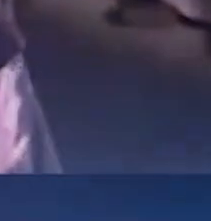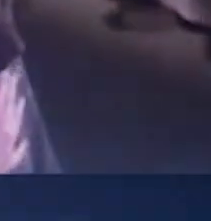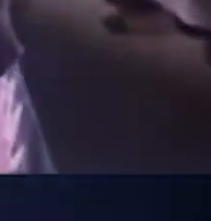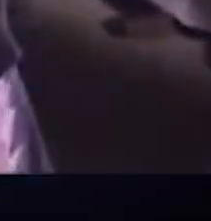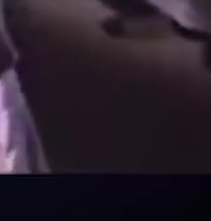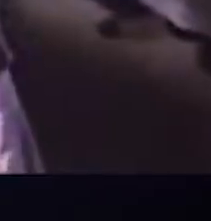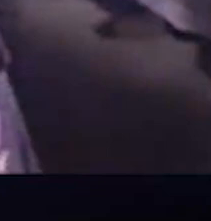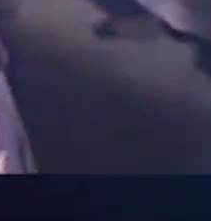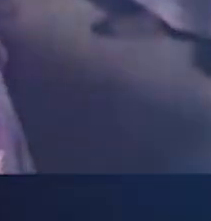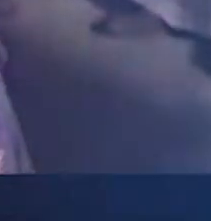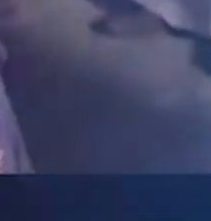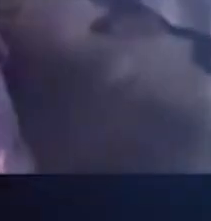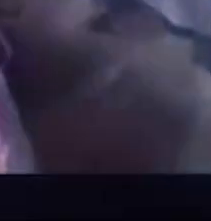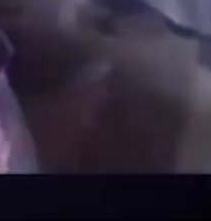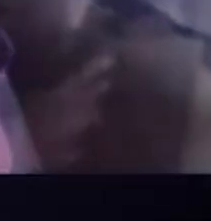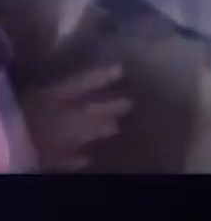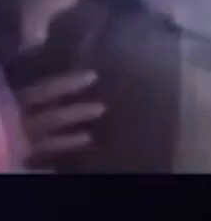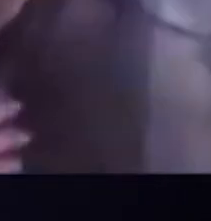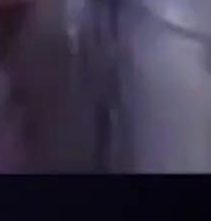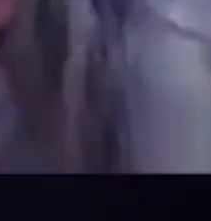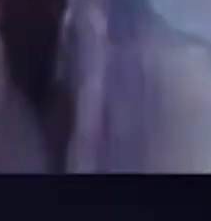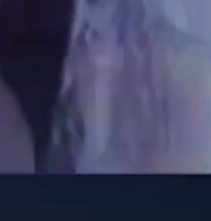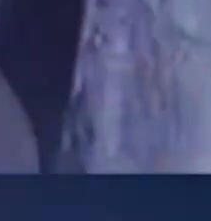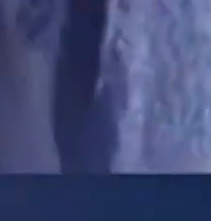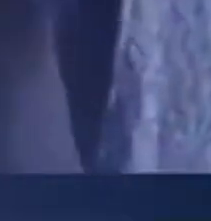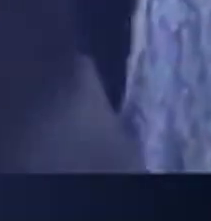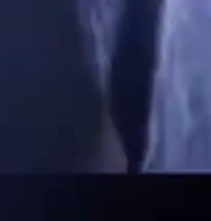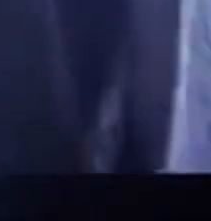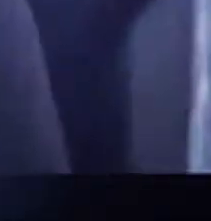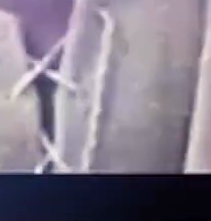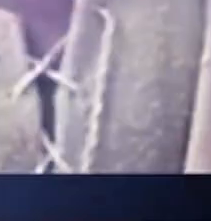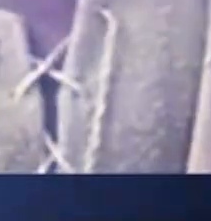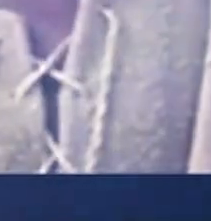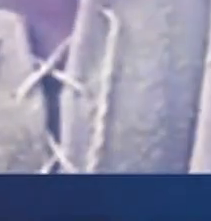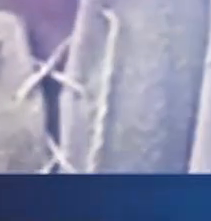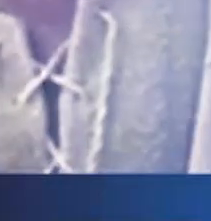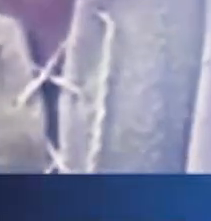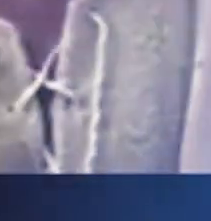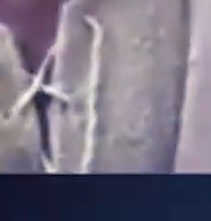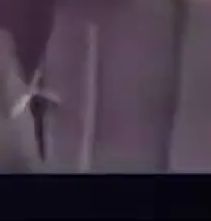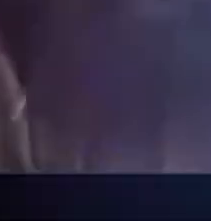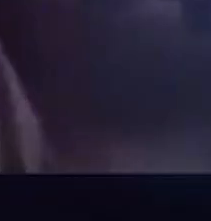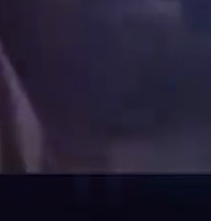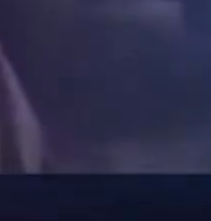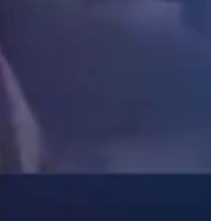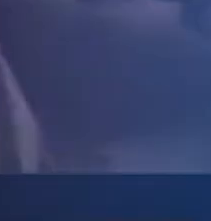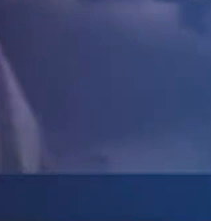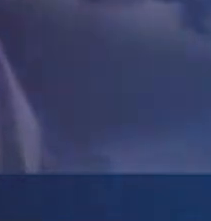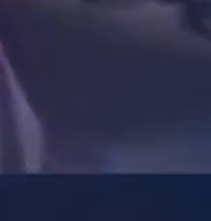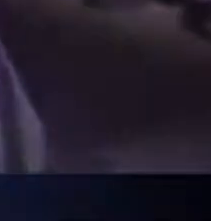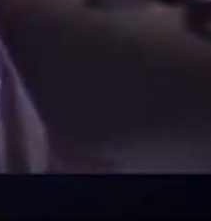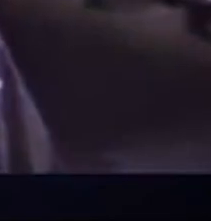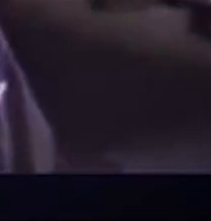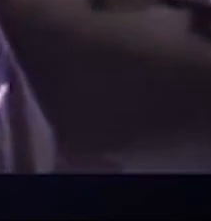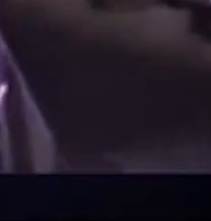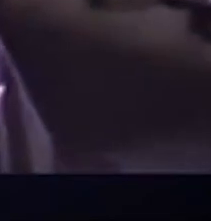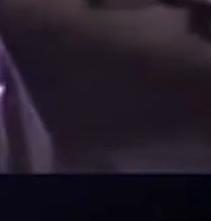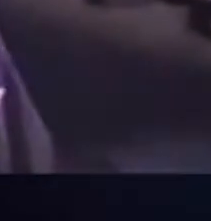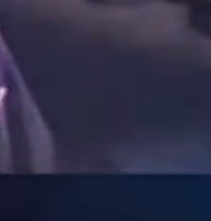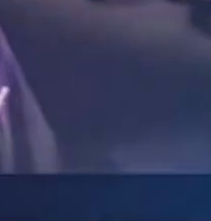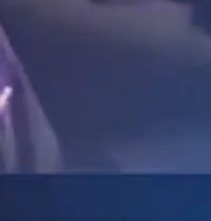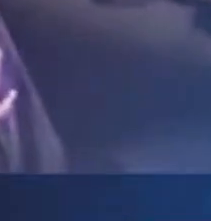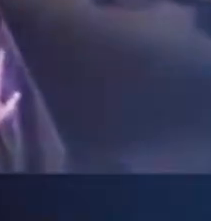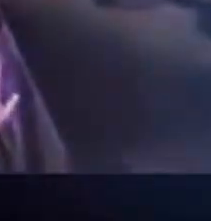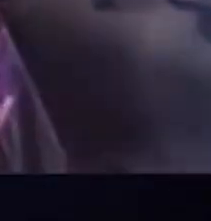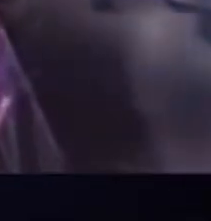o yare no enche se o yo nipa hu ni faso. No, you may not even be born again. It doesn't mean God hates you. She unya o foforo